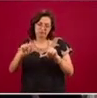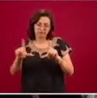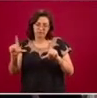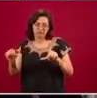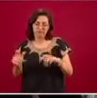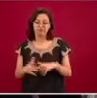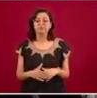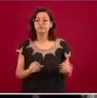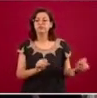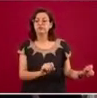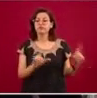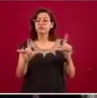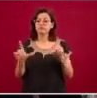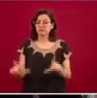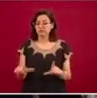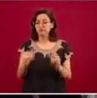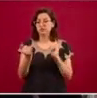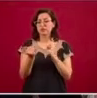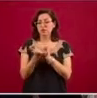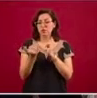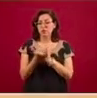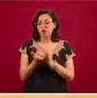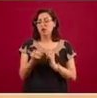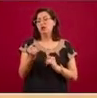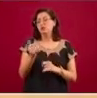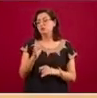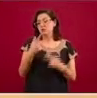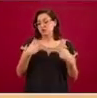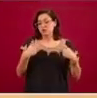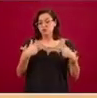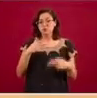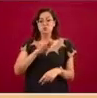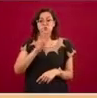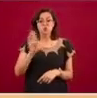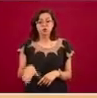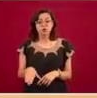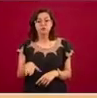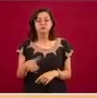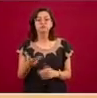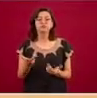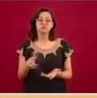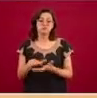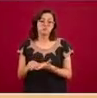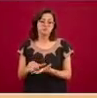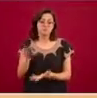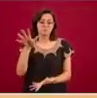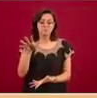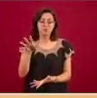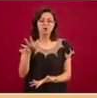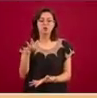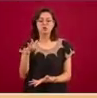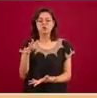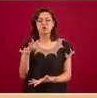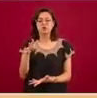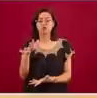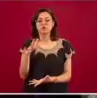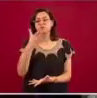they could enter into the category of COVID-19 related deaths as soon as the test results come out.